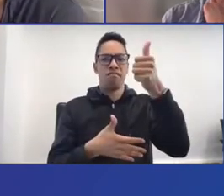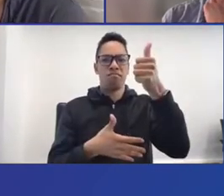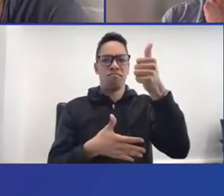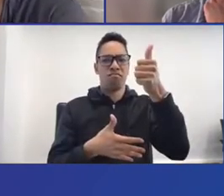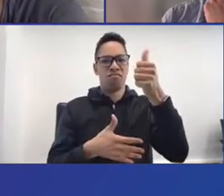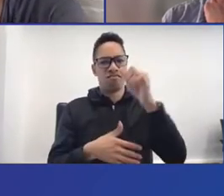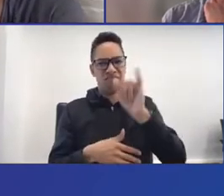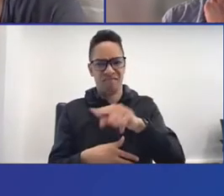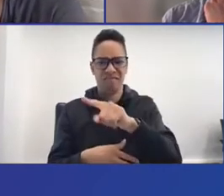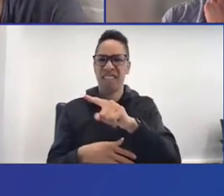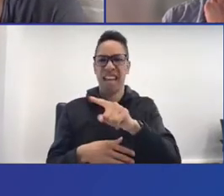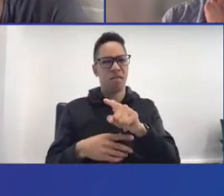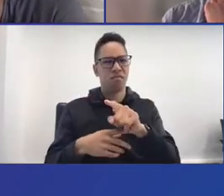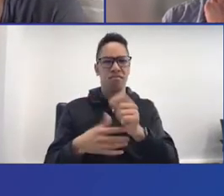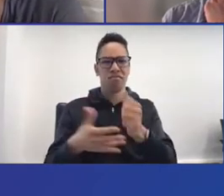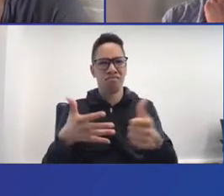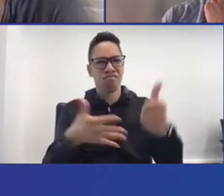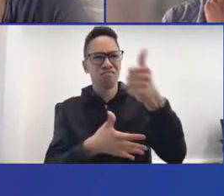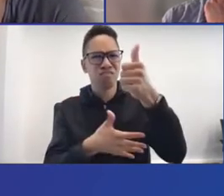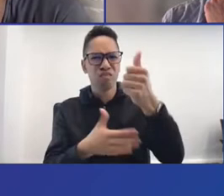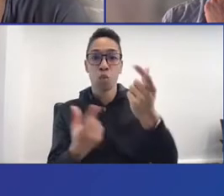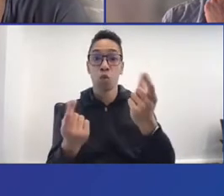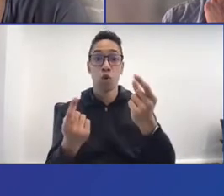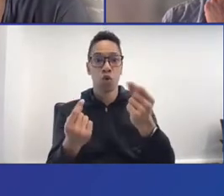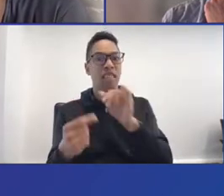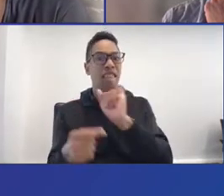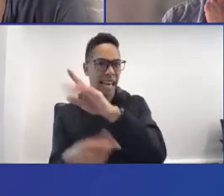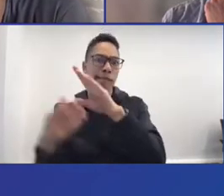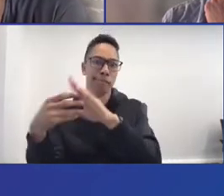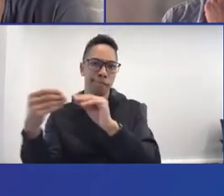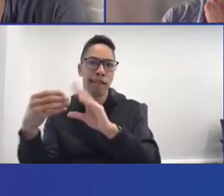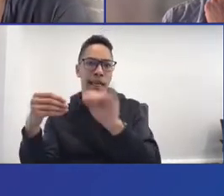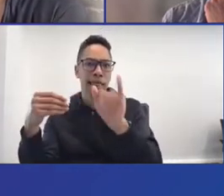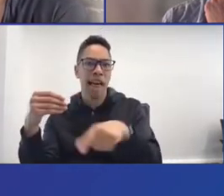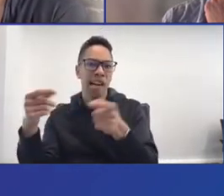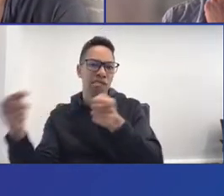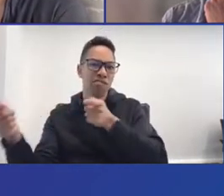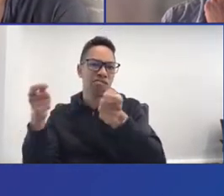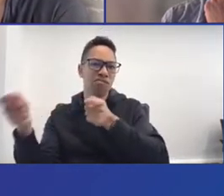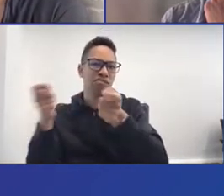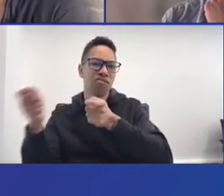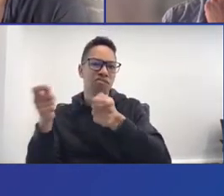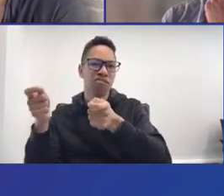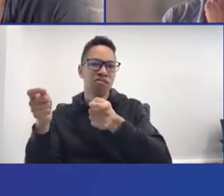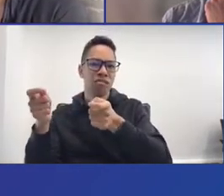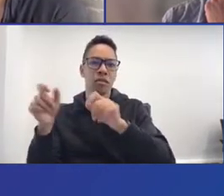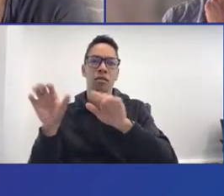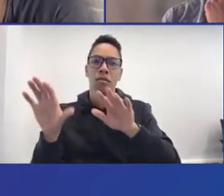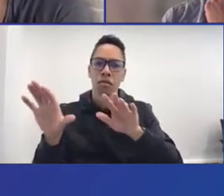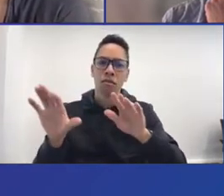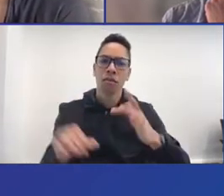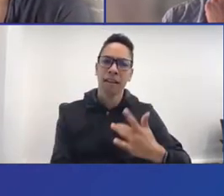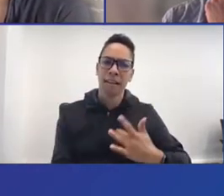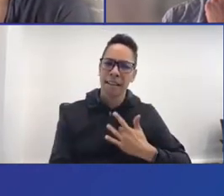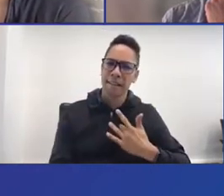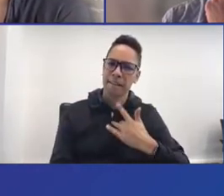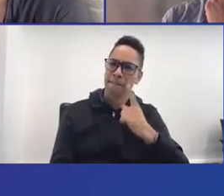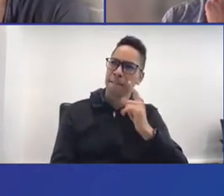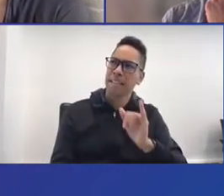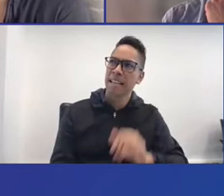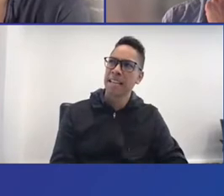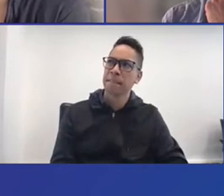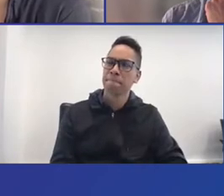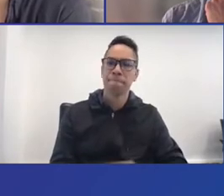structures, these dominant structures allude to. And so it feels like I can